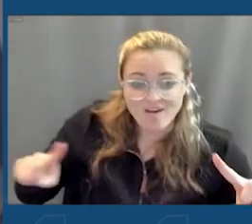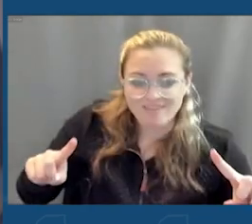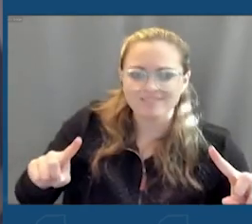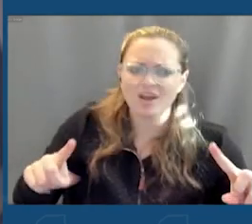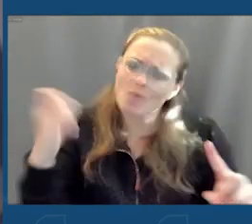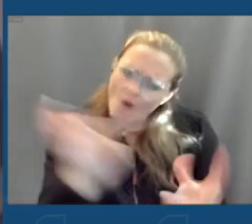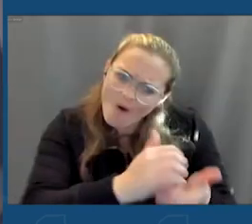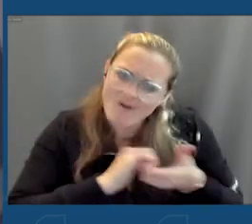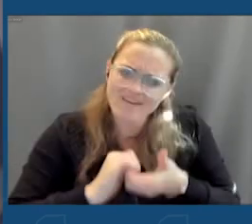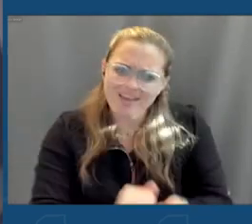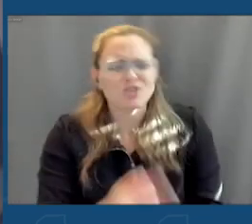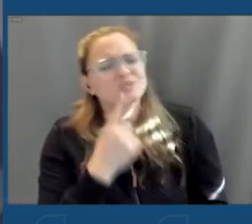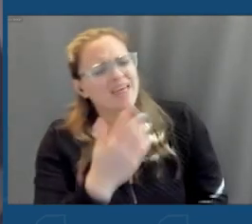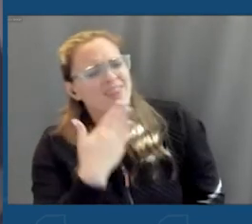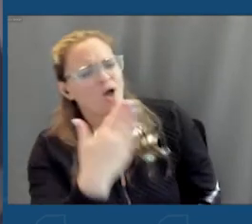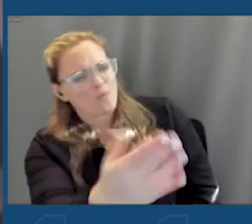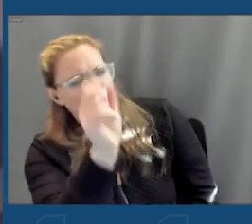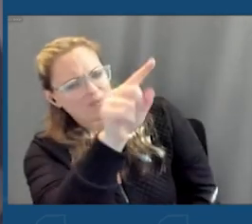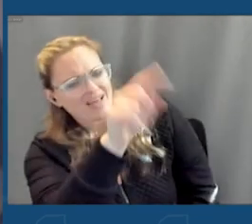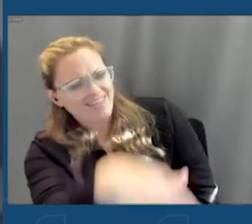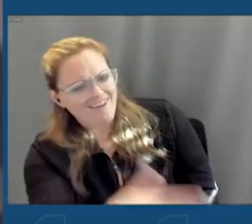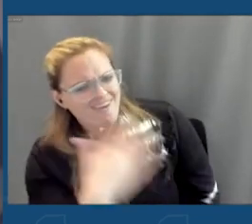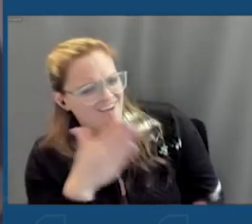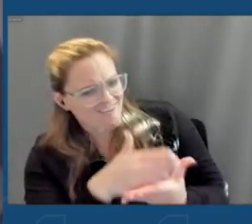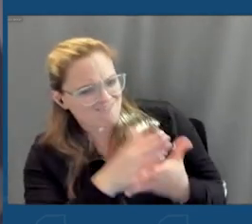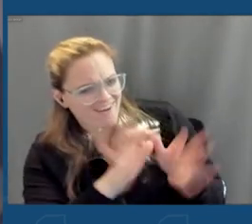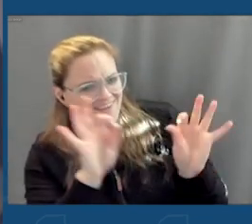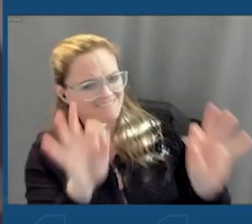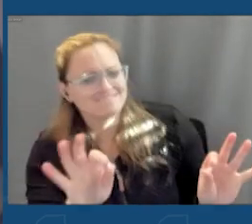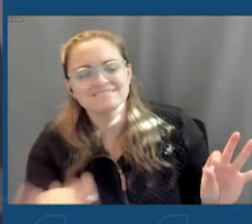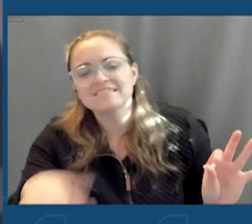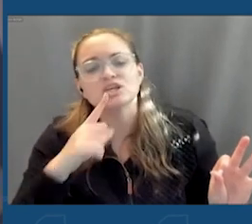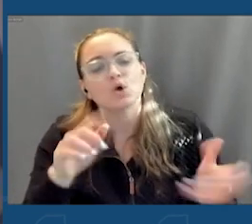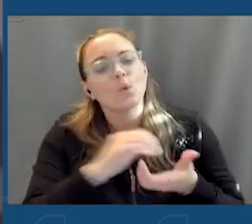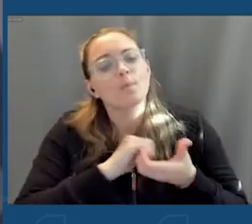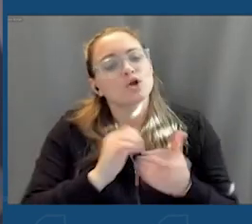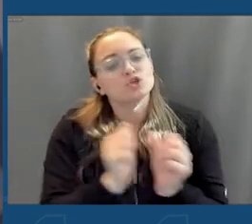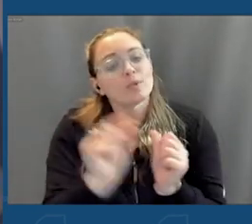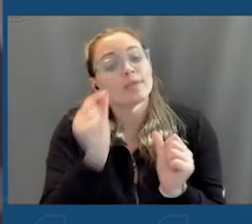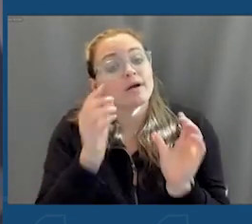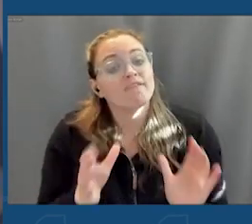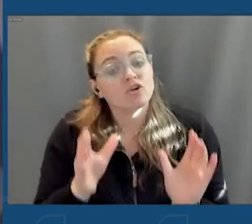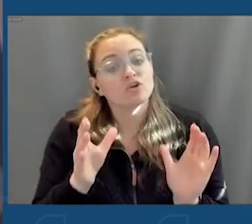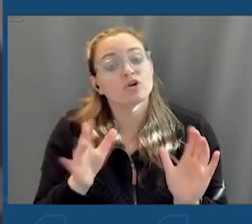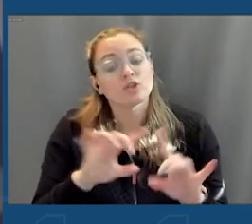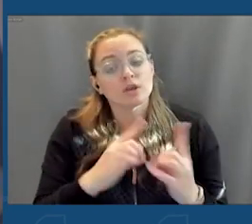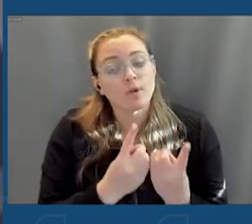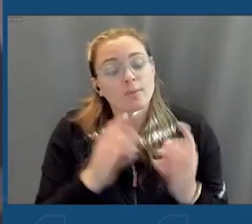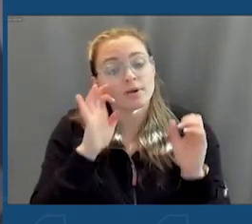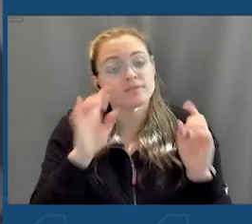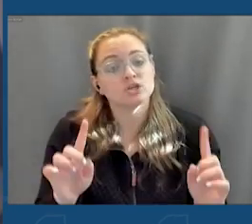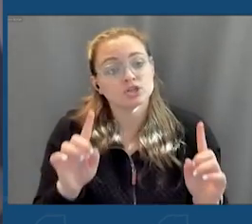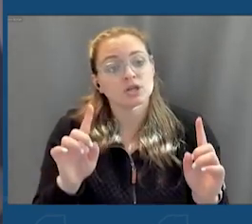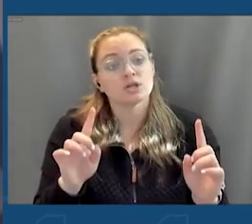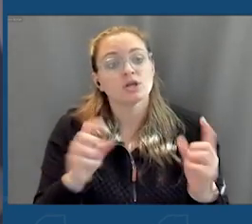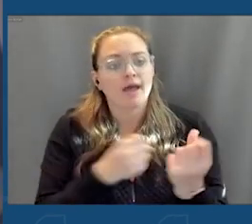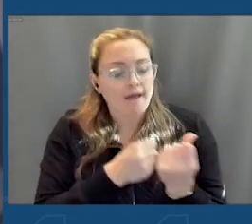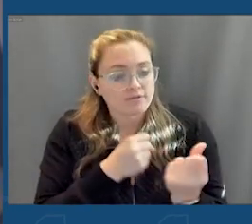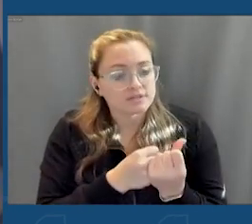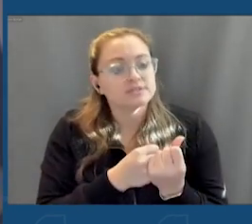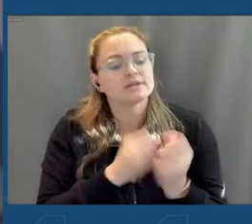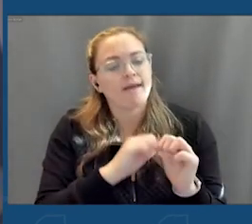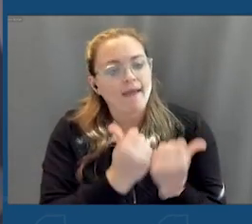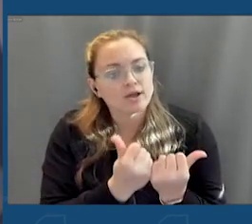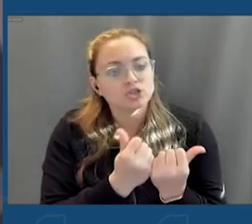said that loud back there? All right. Okay, in partnership with the governor, the Department of Education, and advocacy agencies like